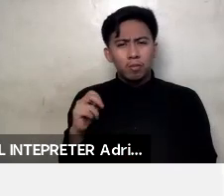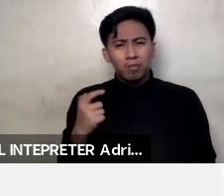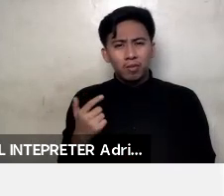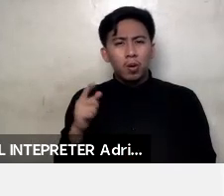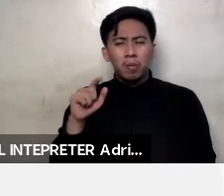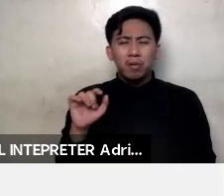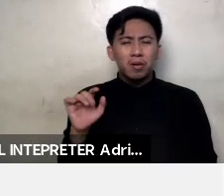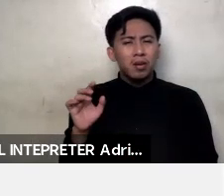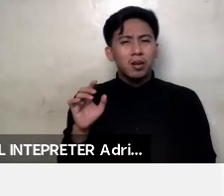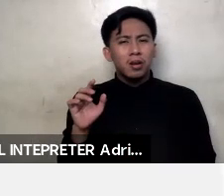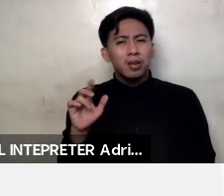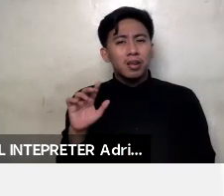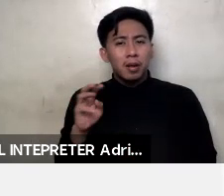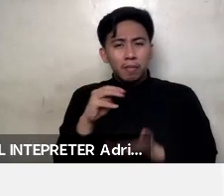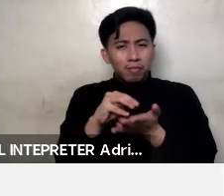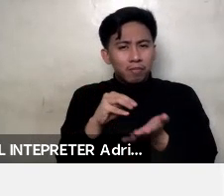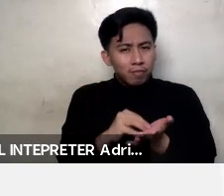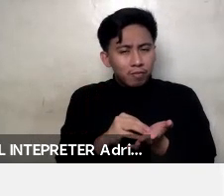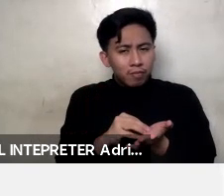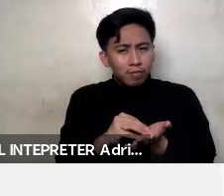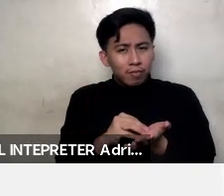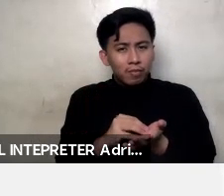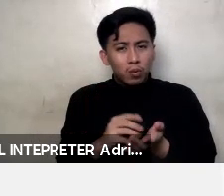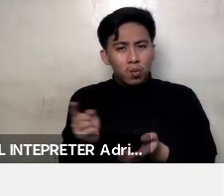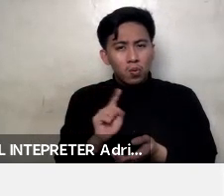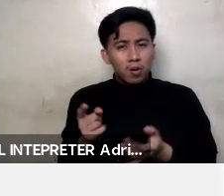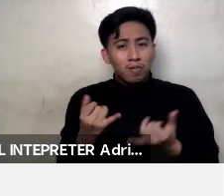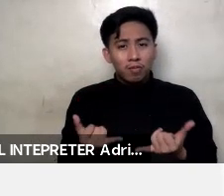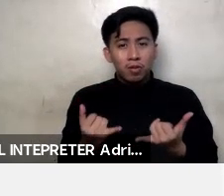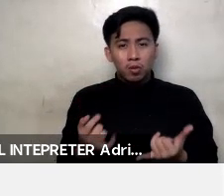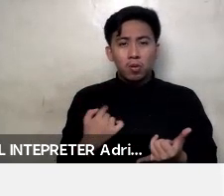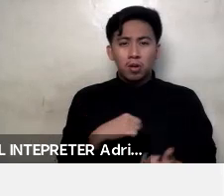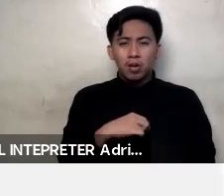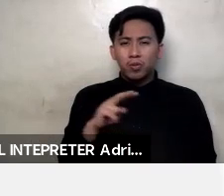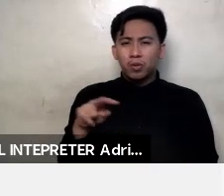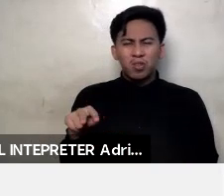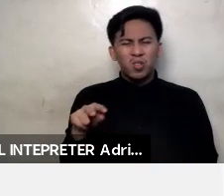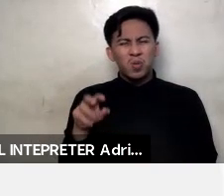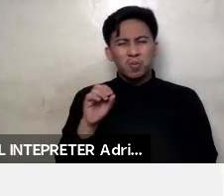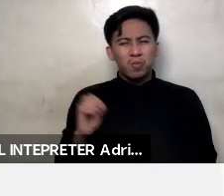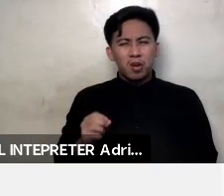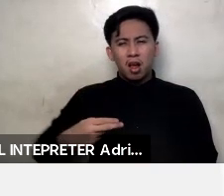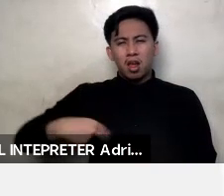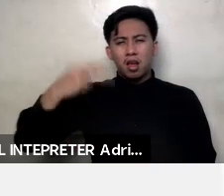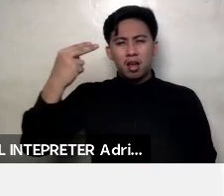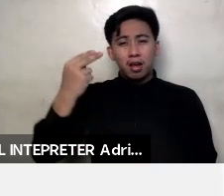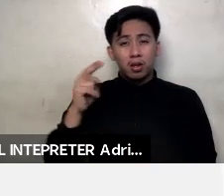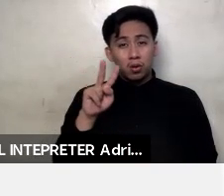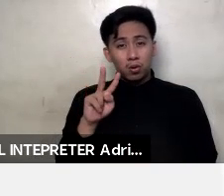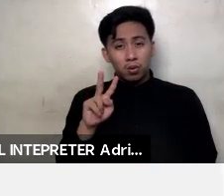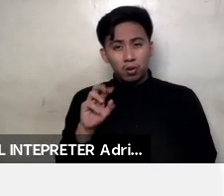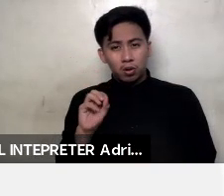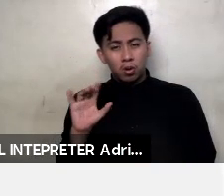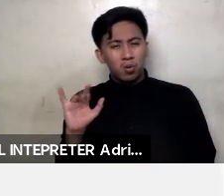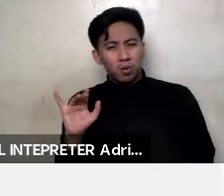million. And the current status at 2020 is we have about 22%. It's very high. The target for 2025 is 15.4.